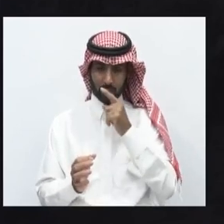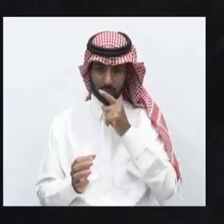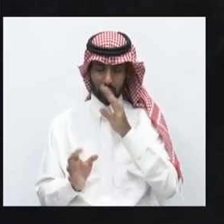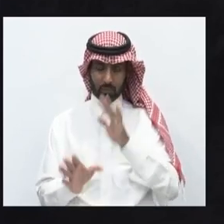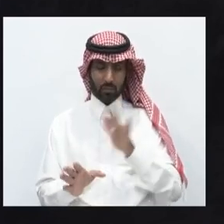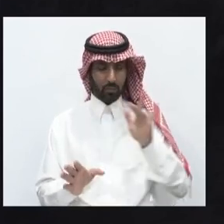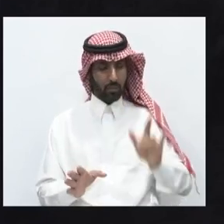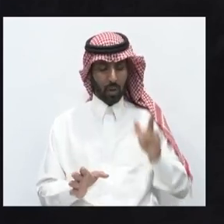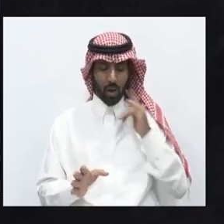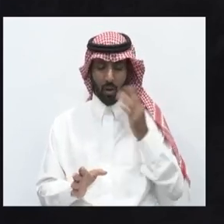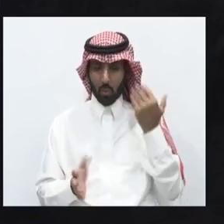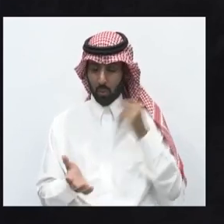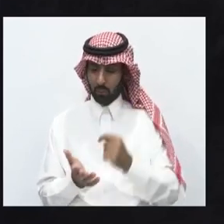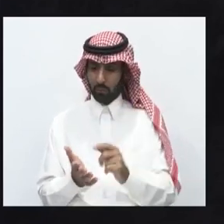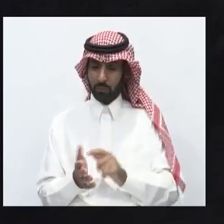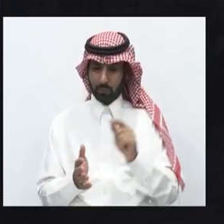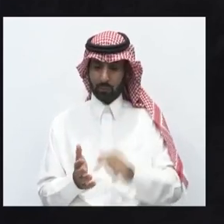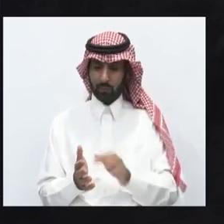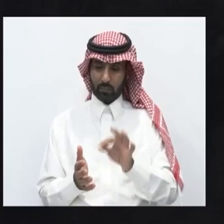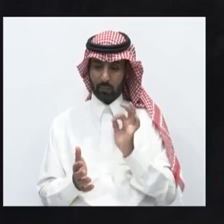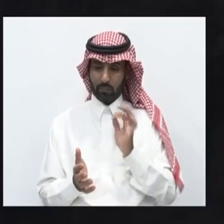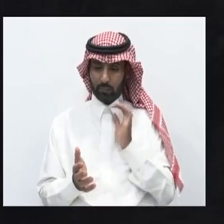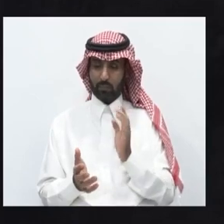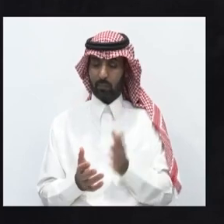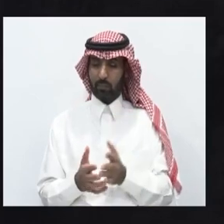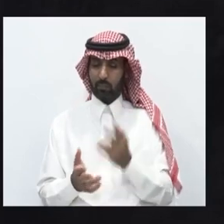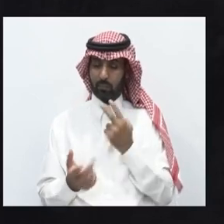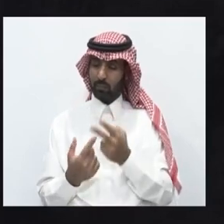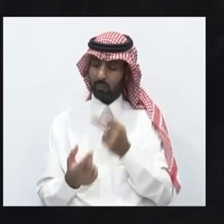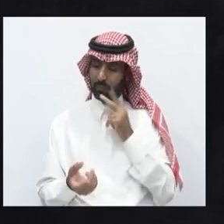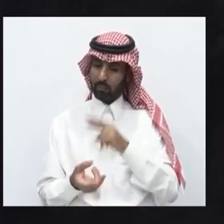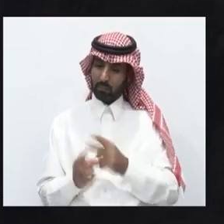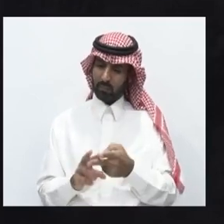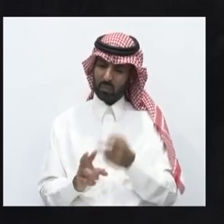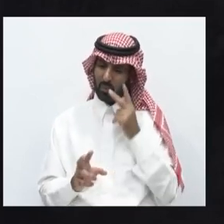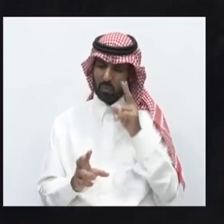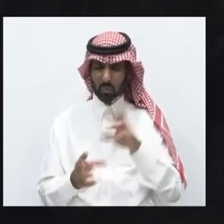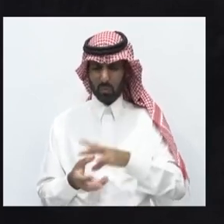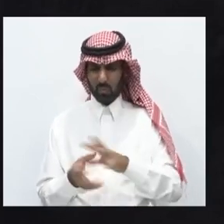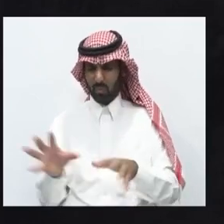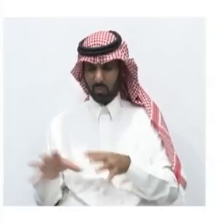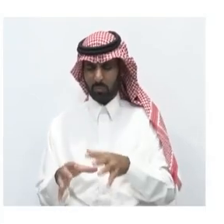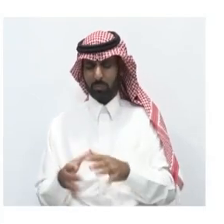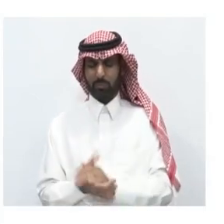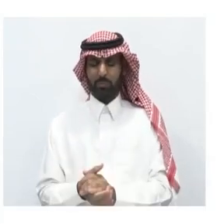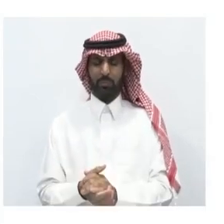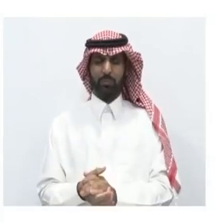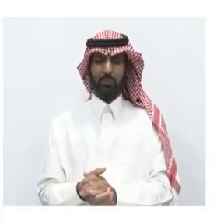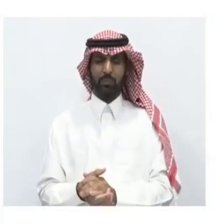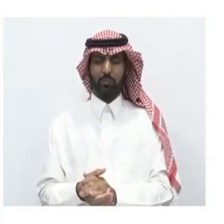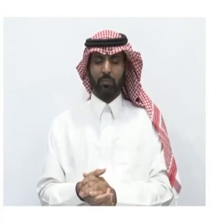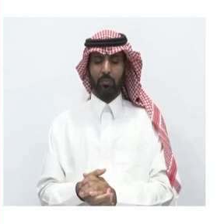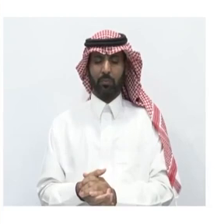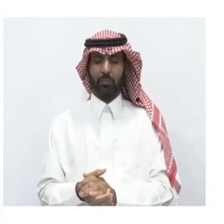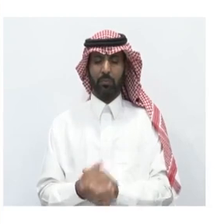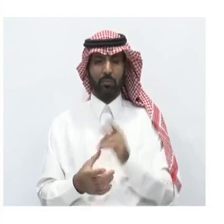that you already booked, or it will be a mess that people will sit wherever they want. So what do you think?